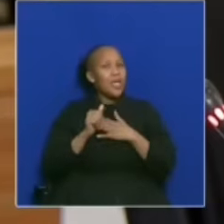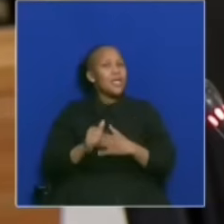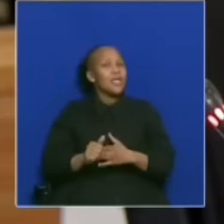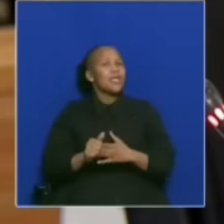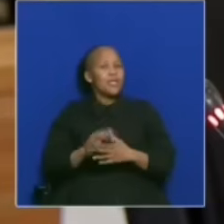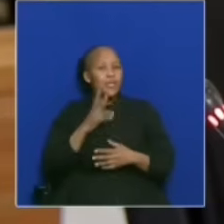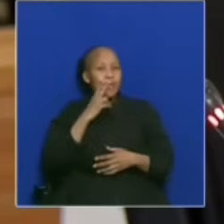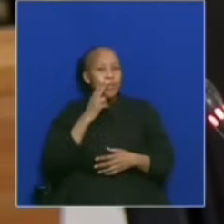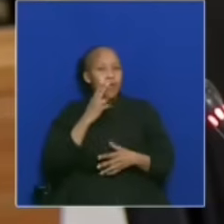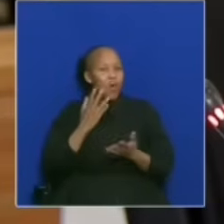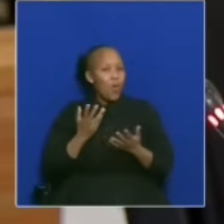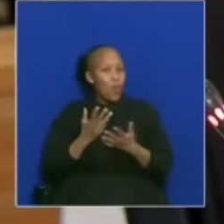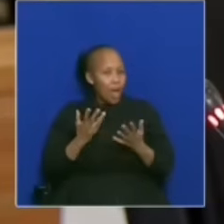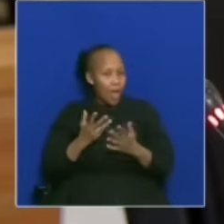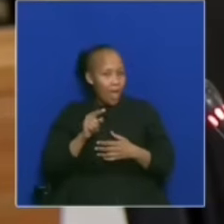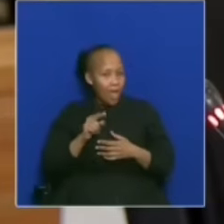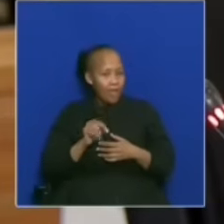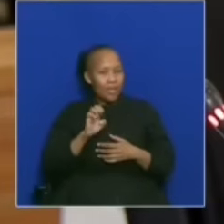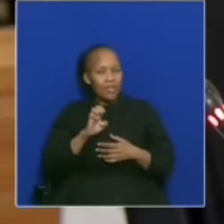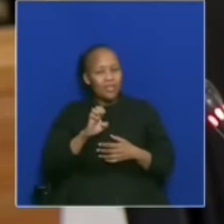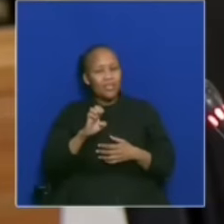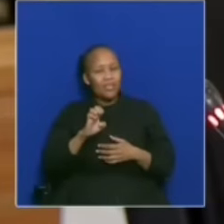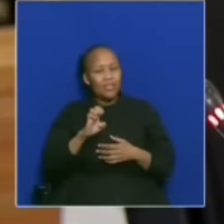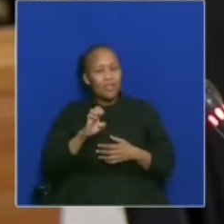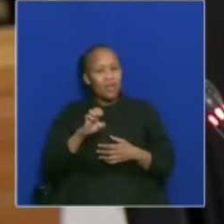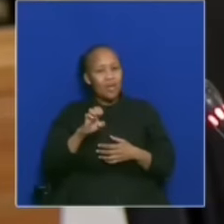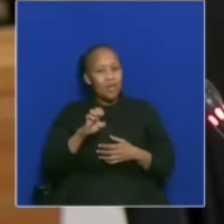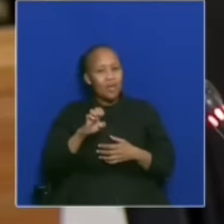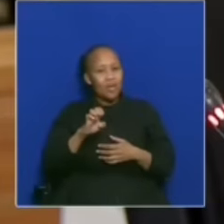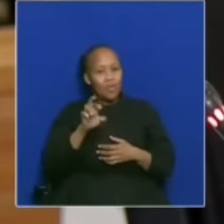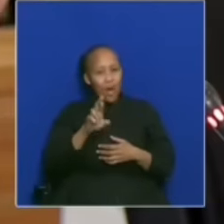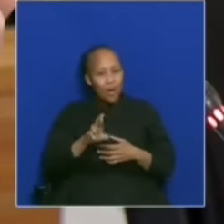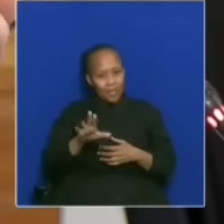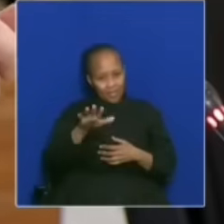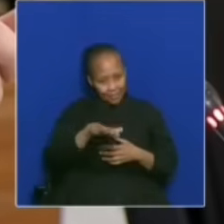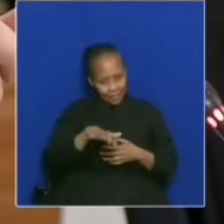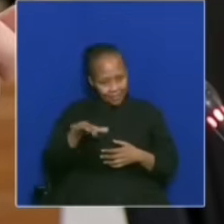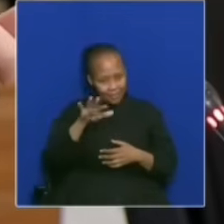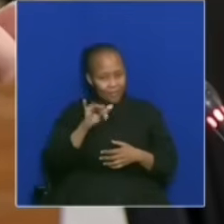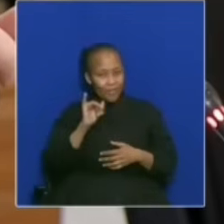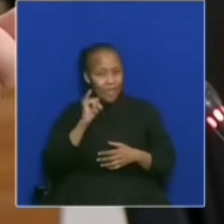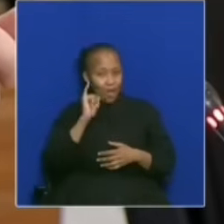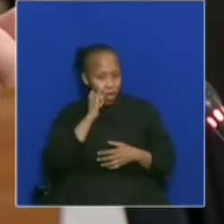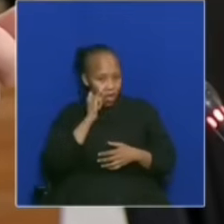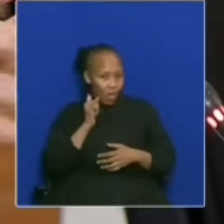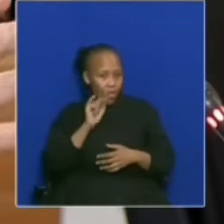industry executive should give him a call. And